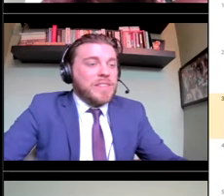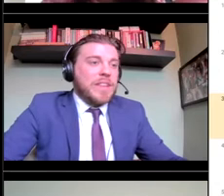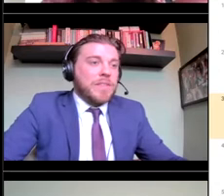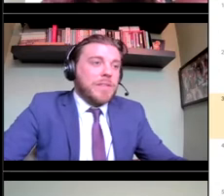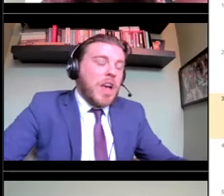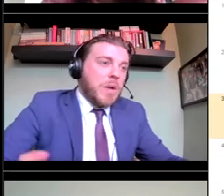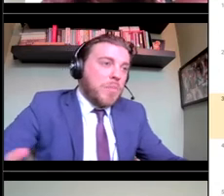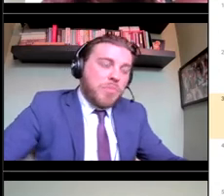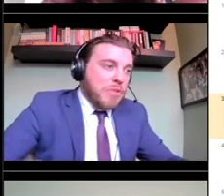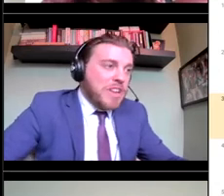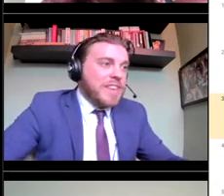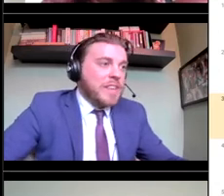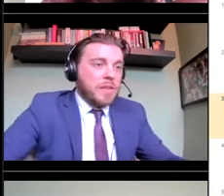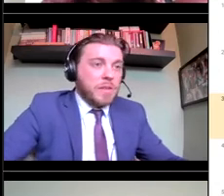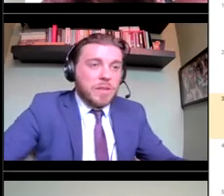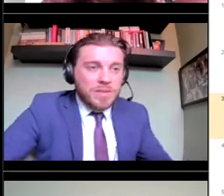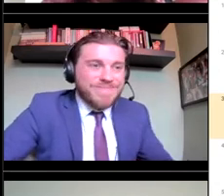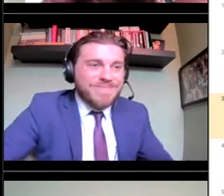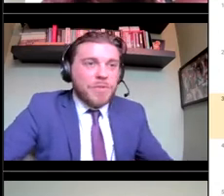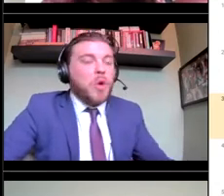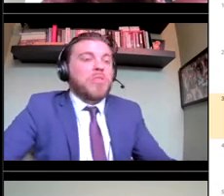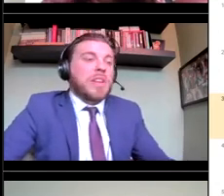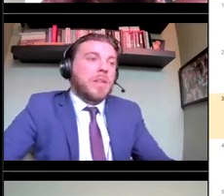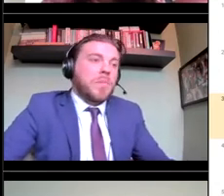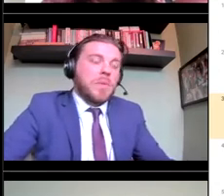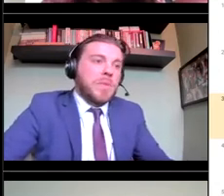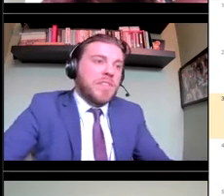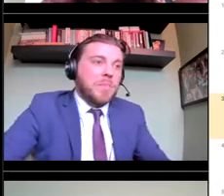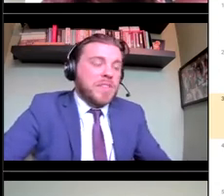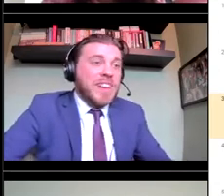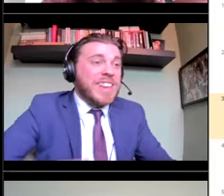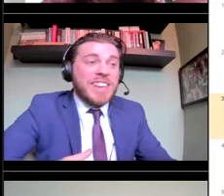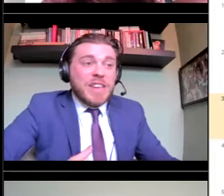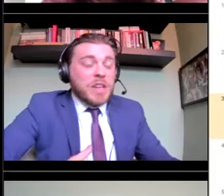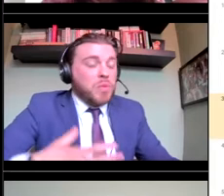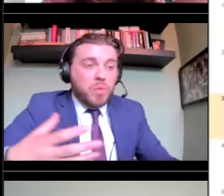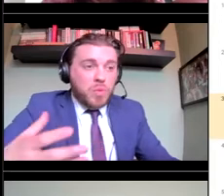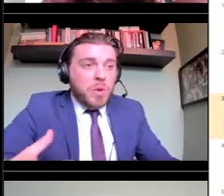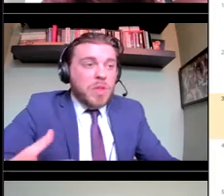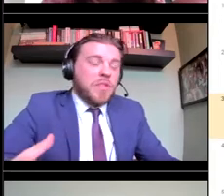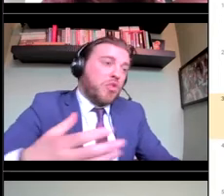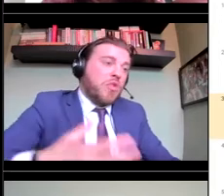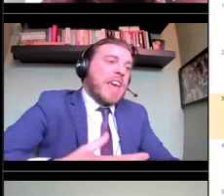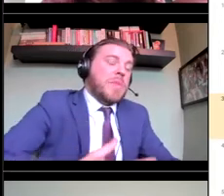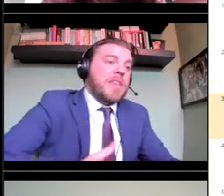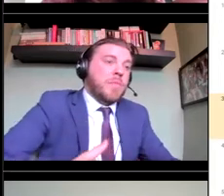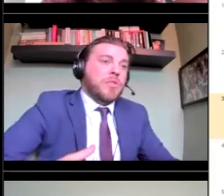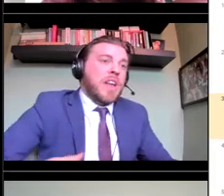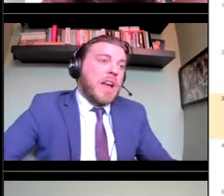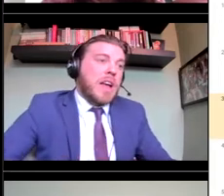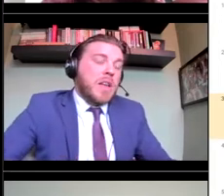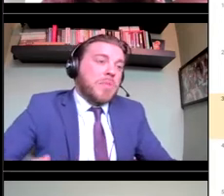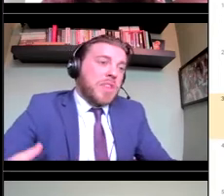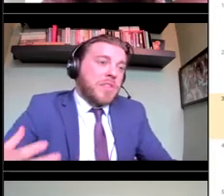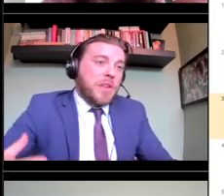These stats are pretty sobering, particularly, you know, we know that there are great APs and PRUs out